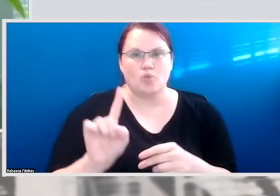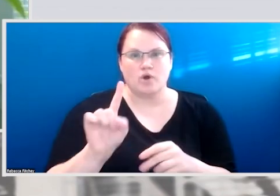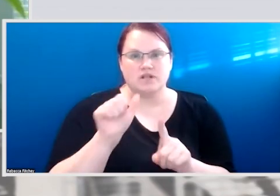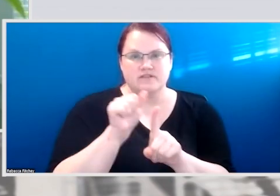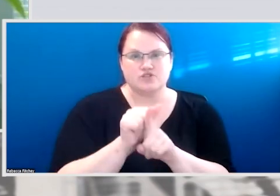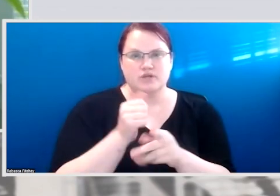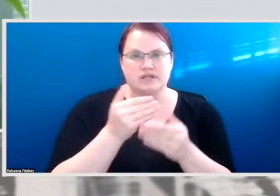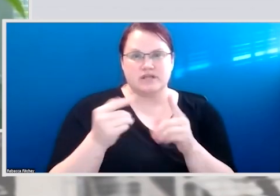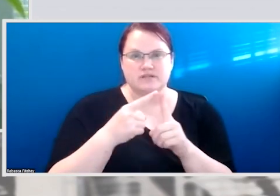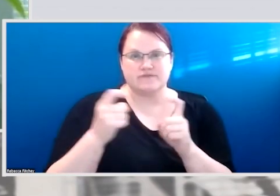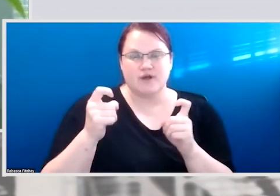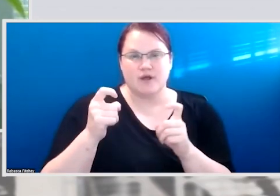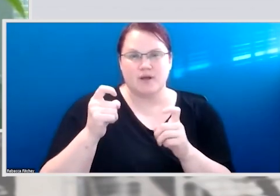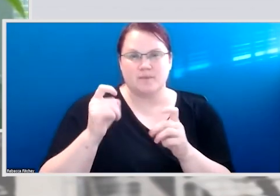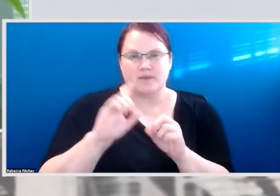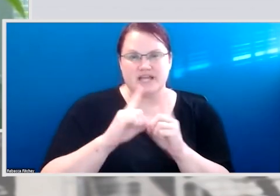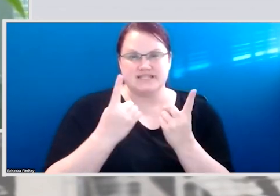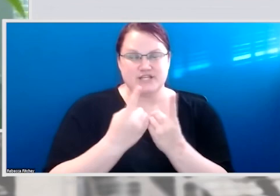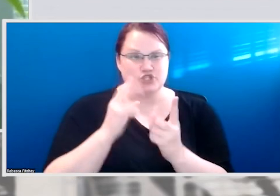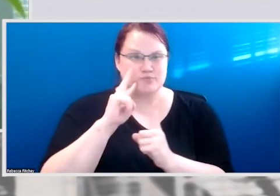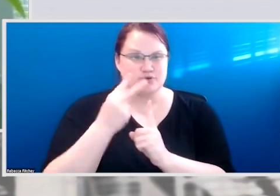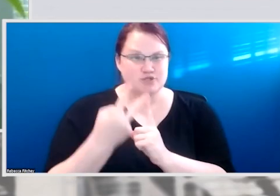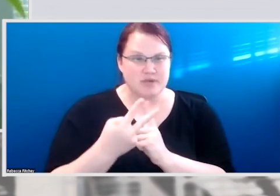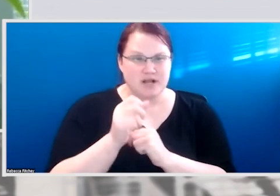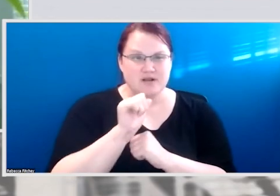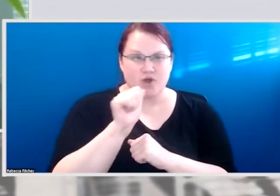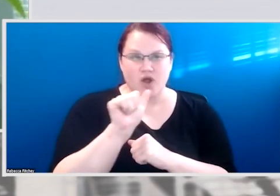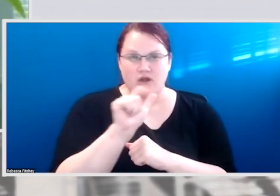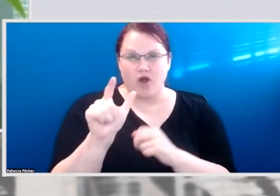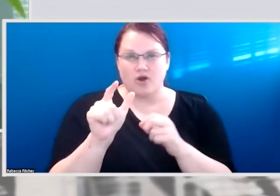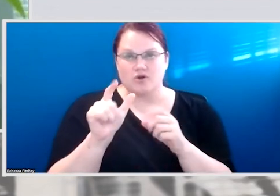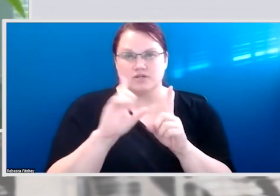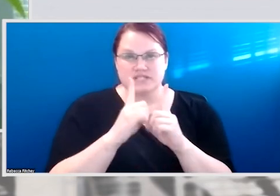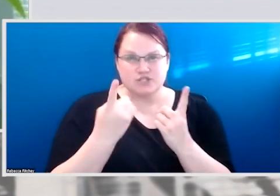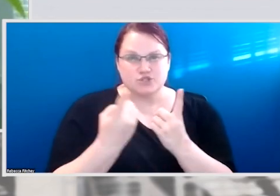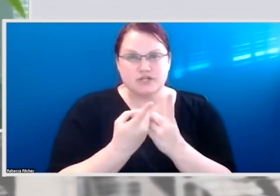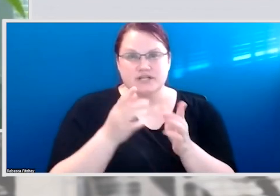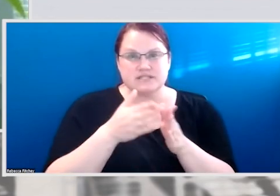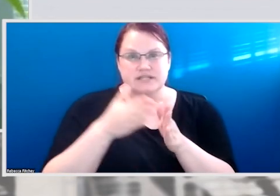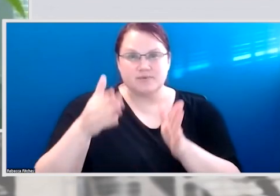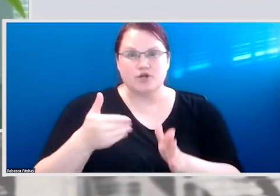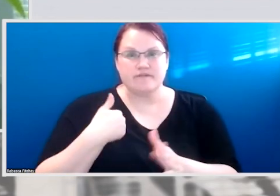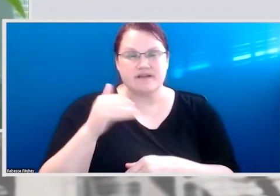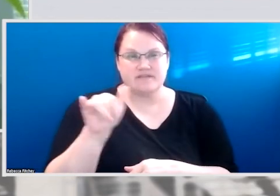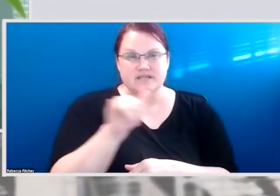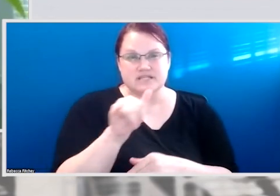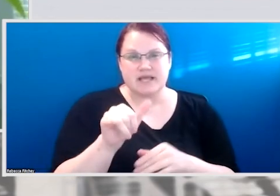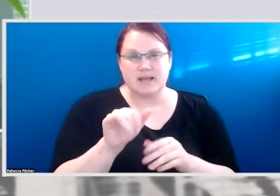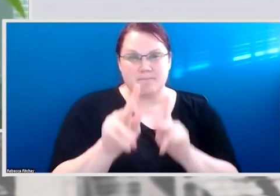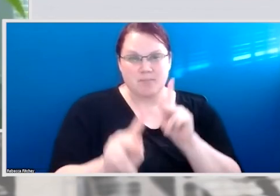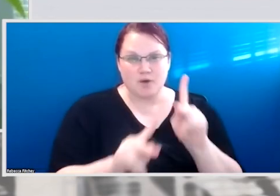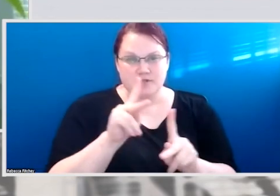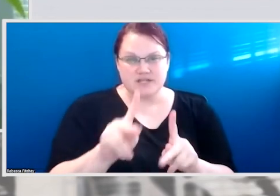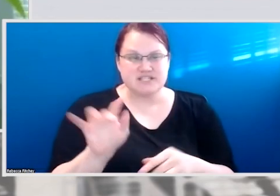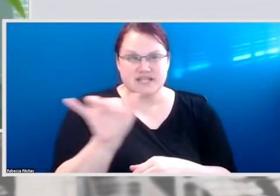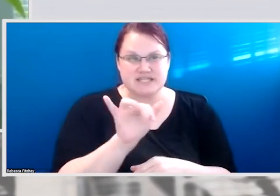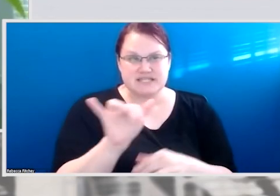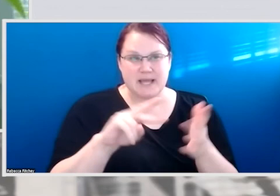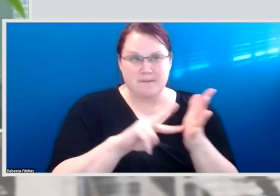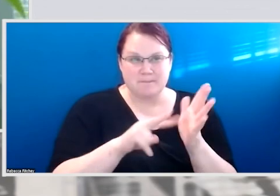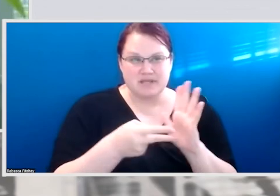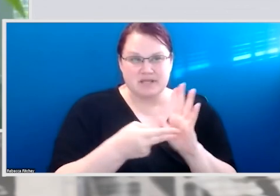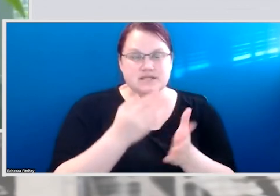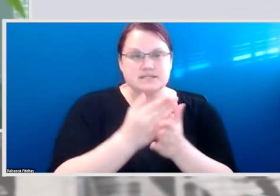a district perspective, is not all districts, not all neighborhoods have the same populations, have the same needs. So there are some districts that